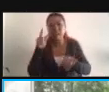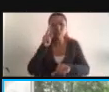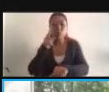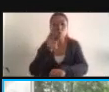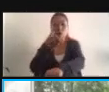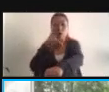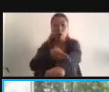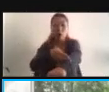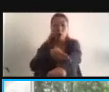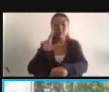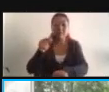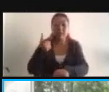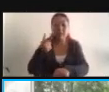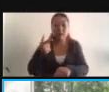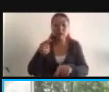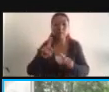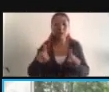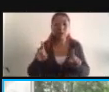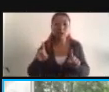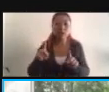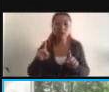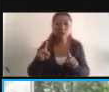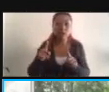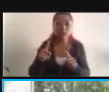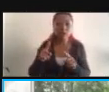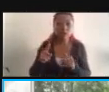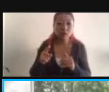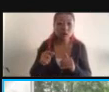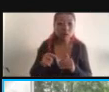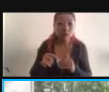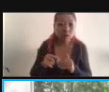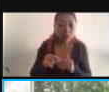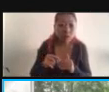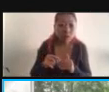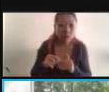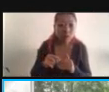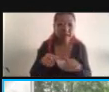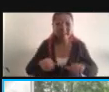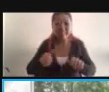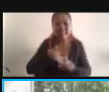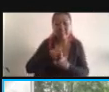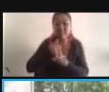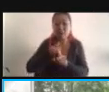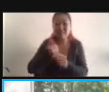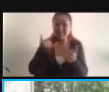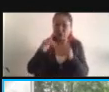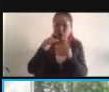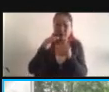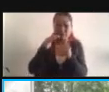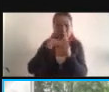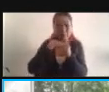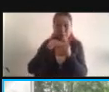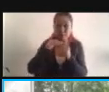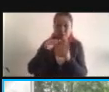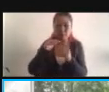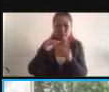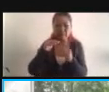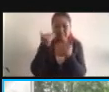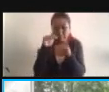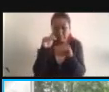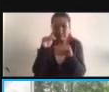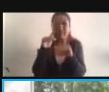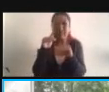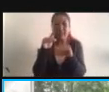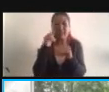was minimal. And also they noticed that the suit was very difficult to operate and work